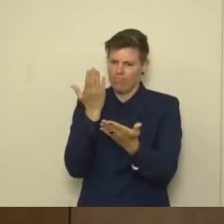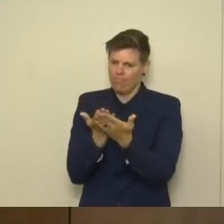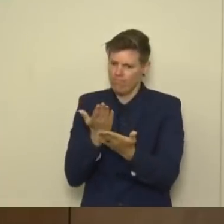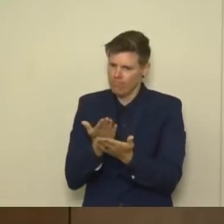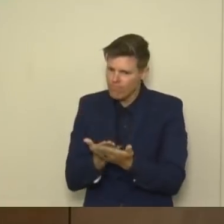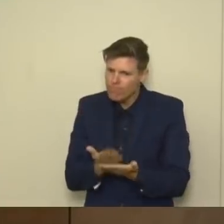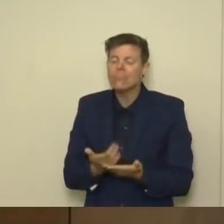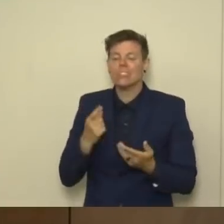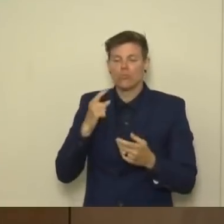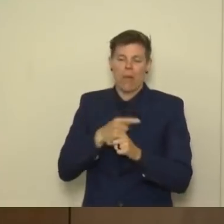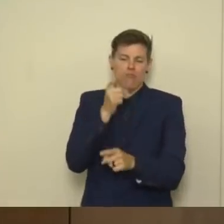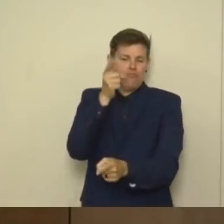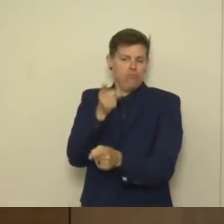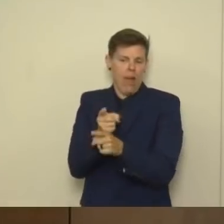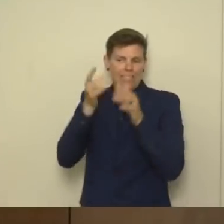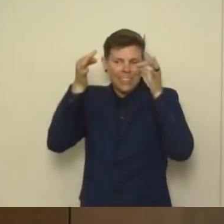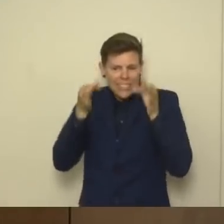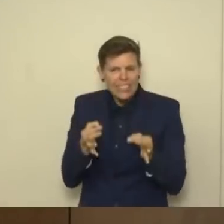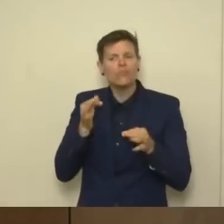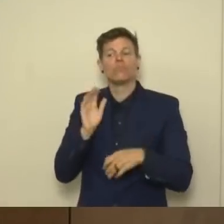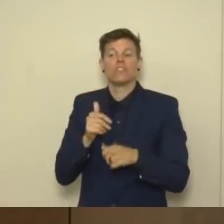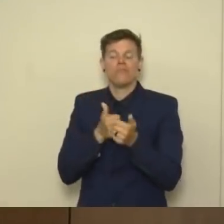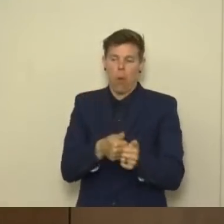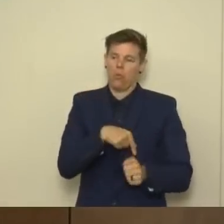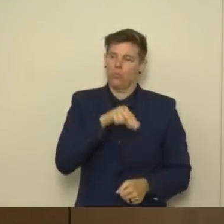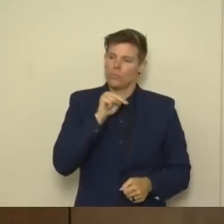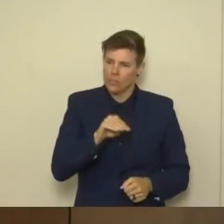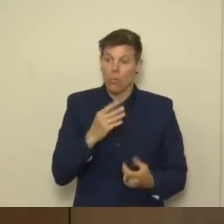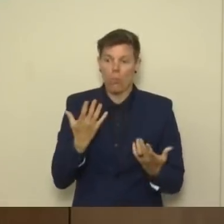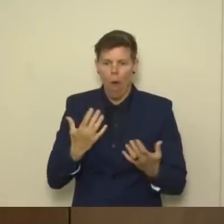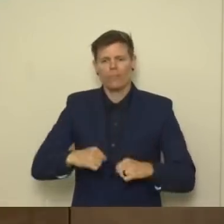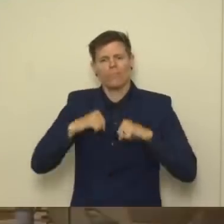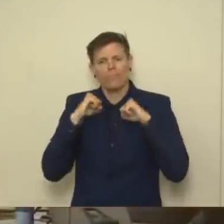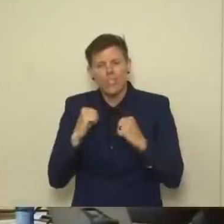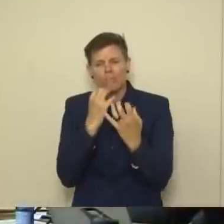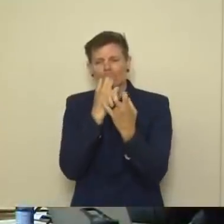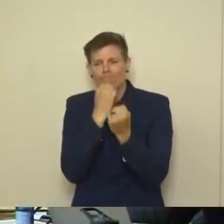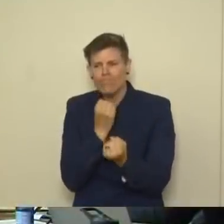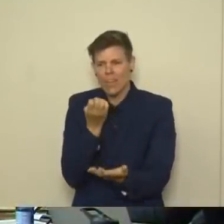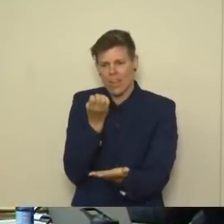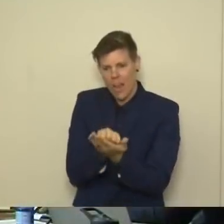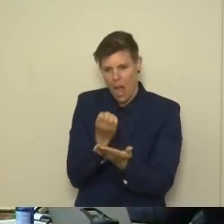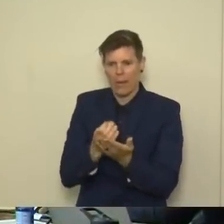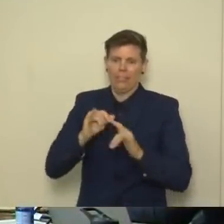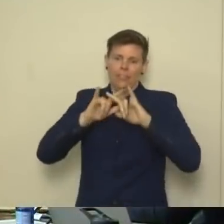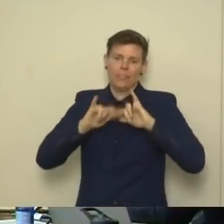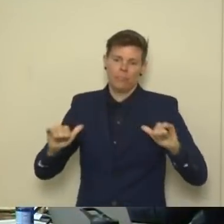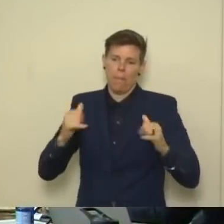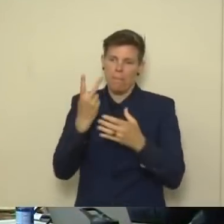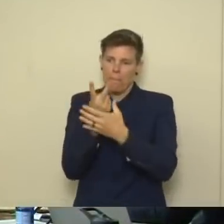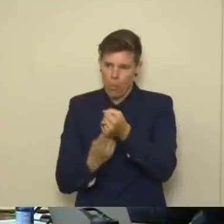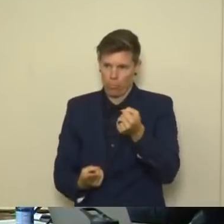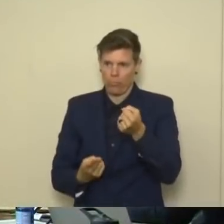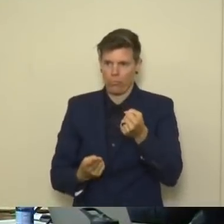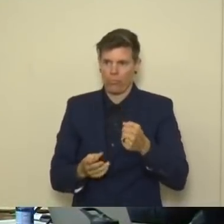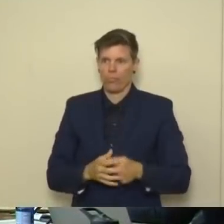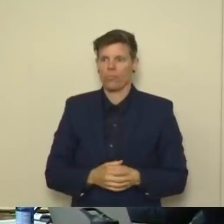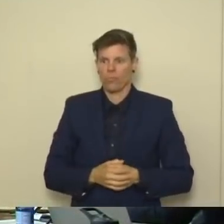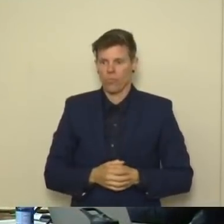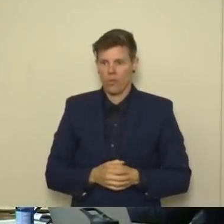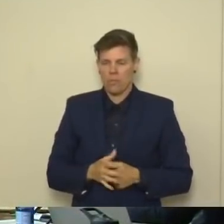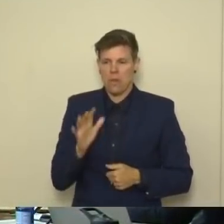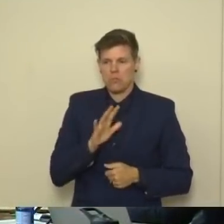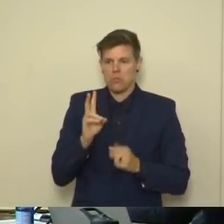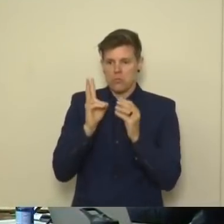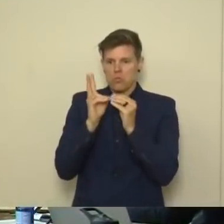our economy stronger going forward. Trip. Hopefully time for two more quick questions, Governor. Hannah Colton with